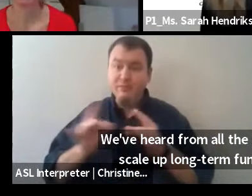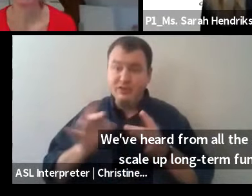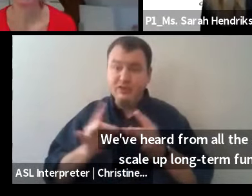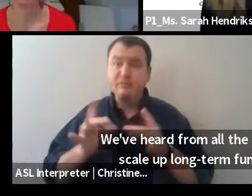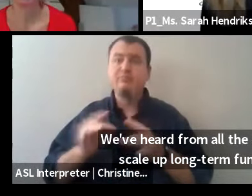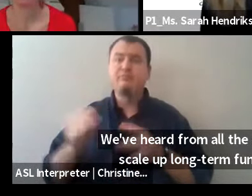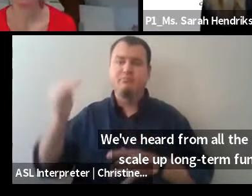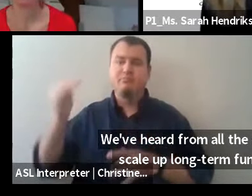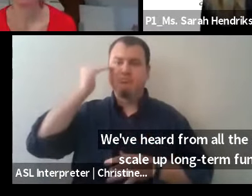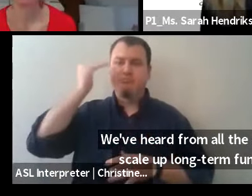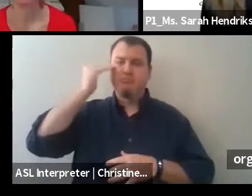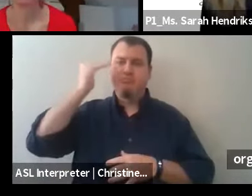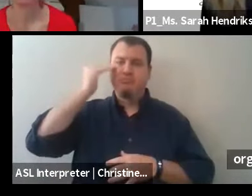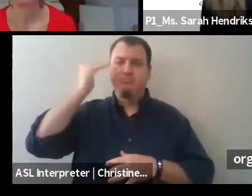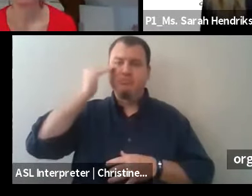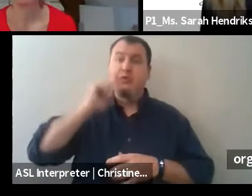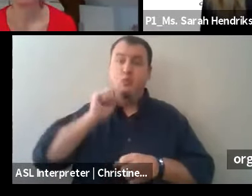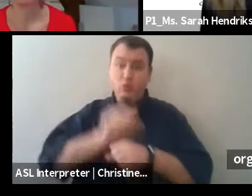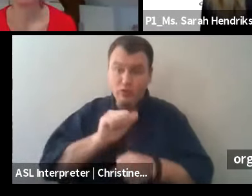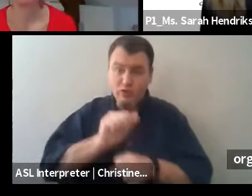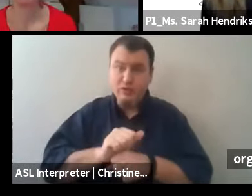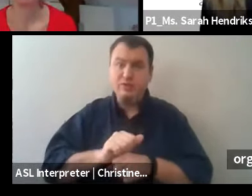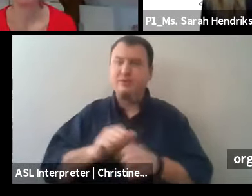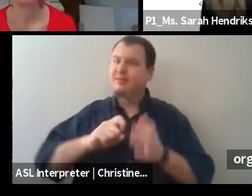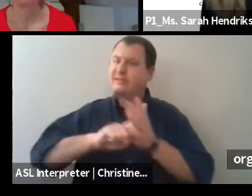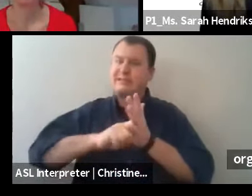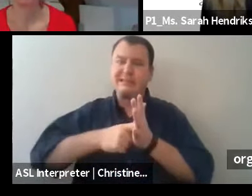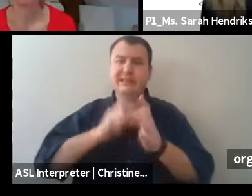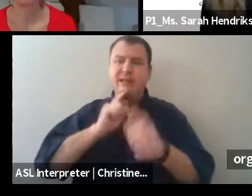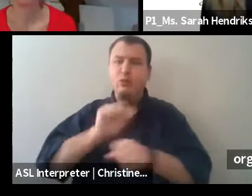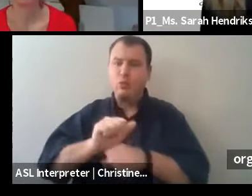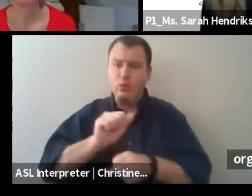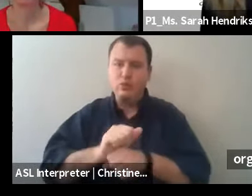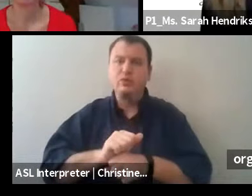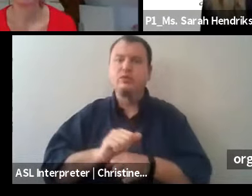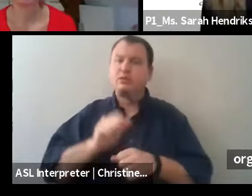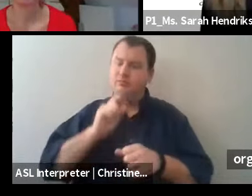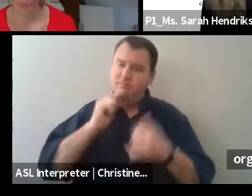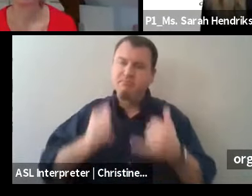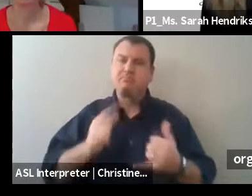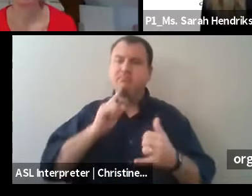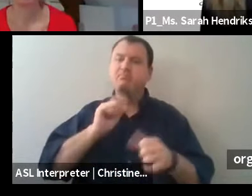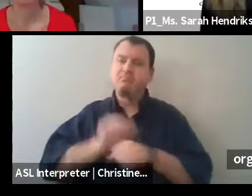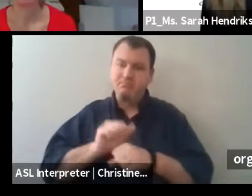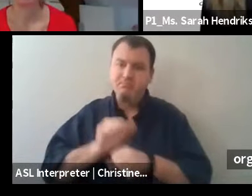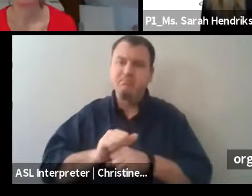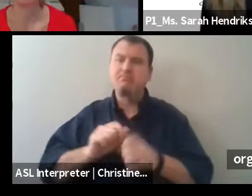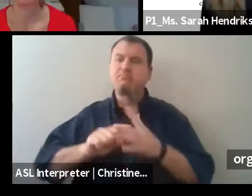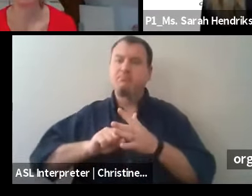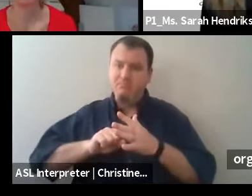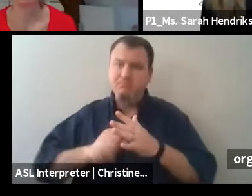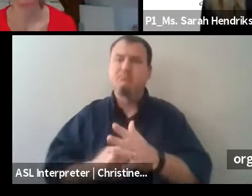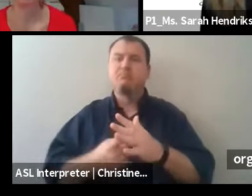that that's one thing that works. It's the key thing that works. Now is the time to make it a reality, including here in the European